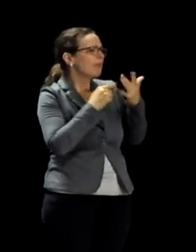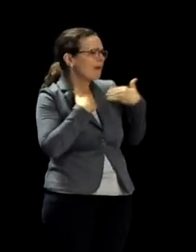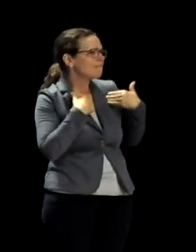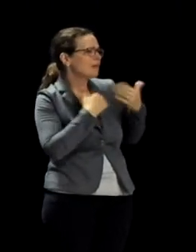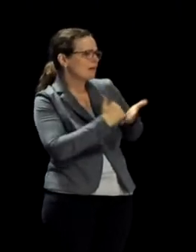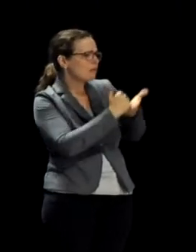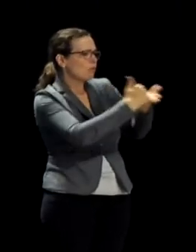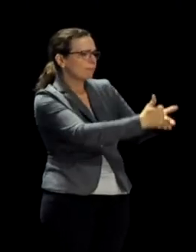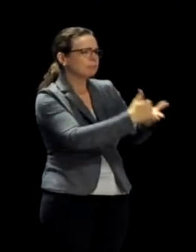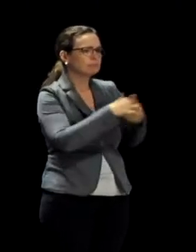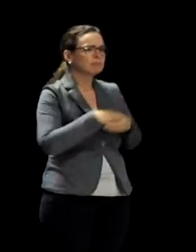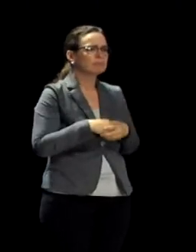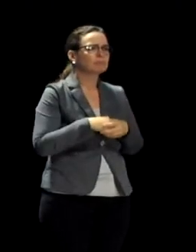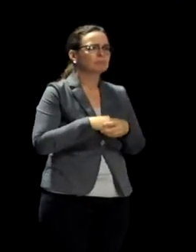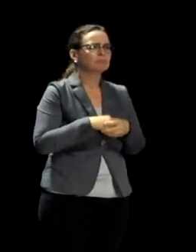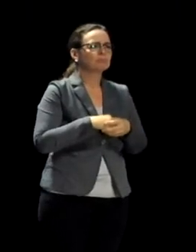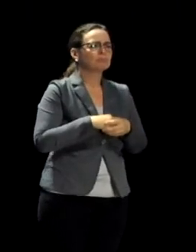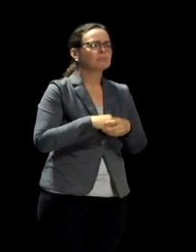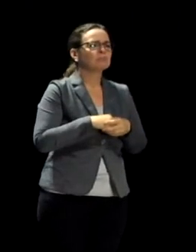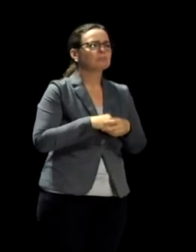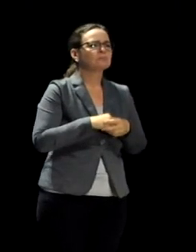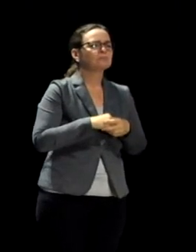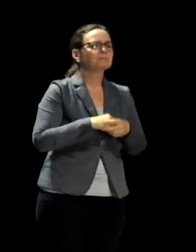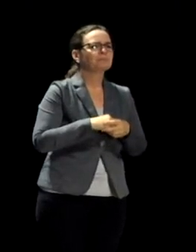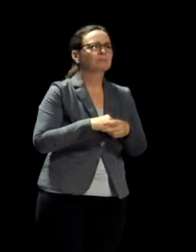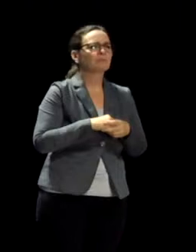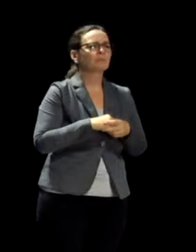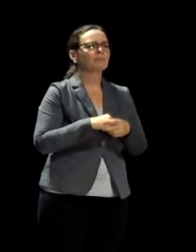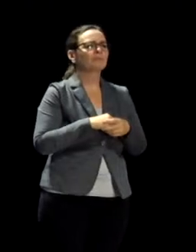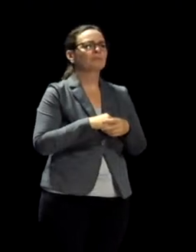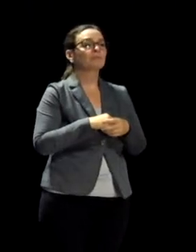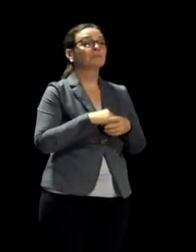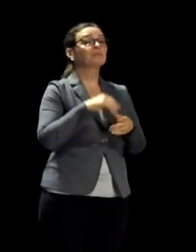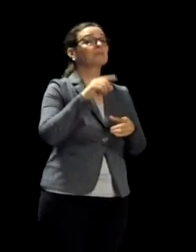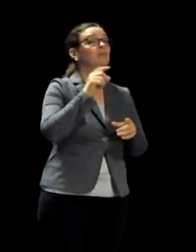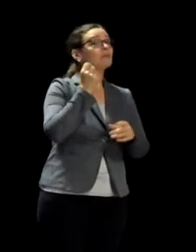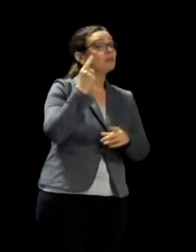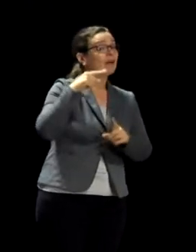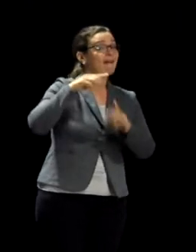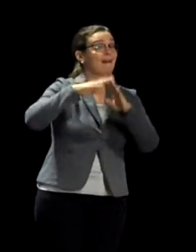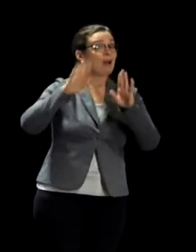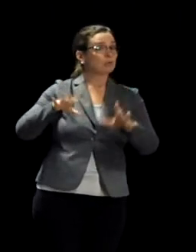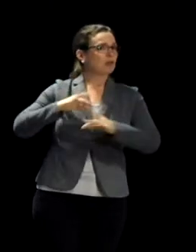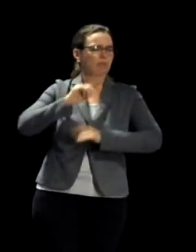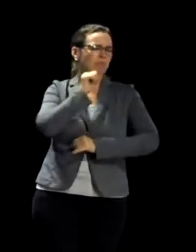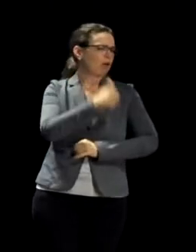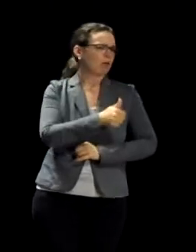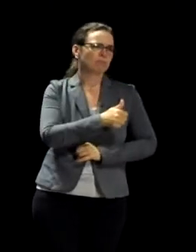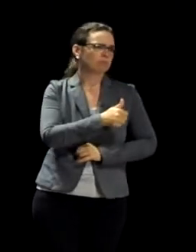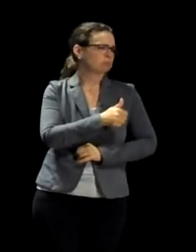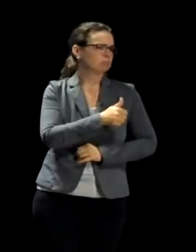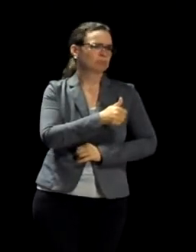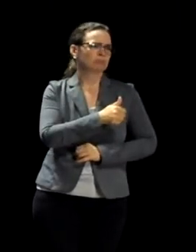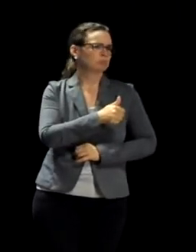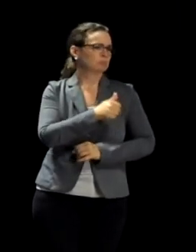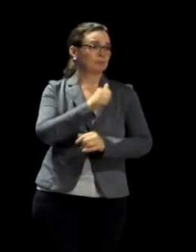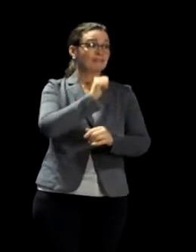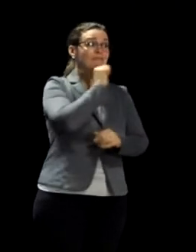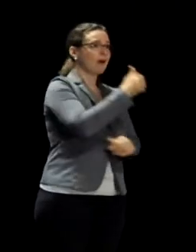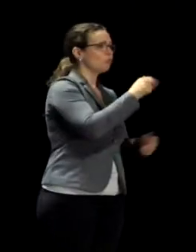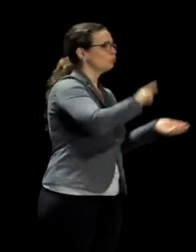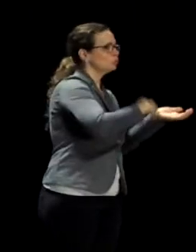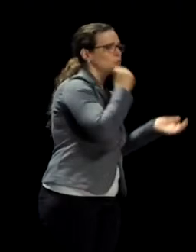What this is how we're basically, it's not a household contact or a senior facility, so it falls under community